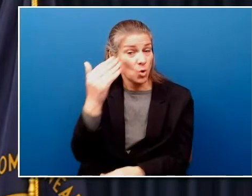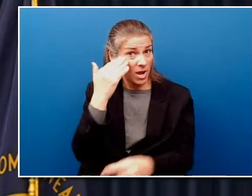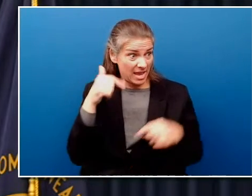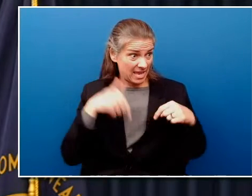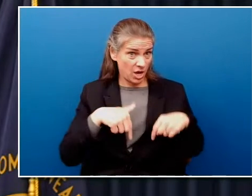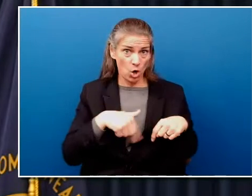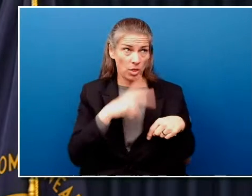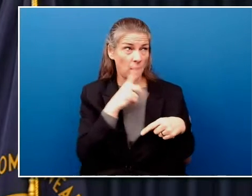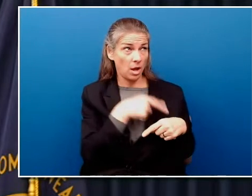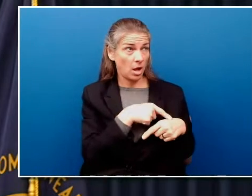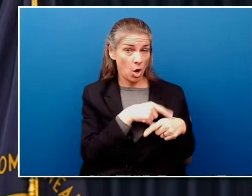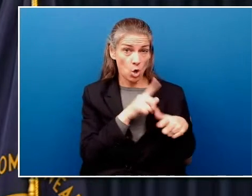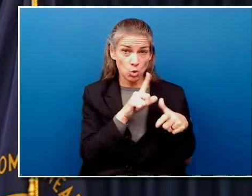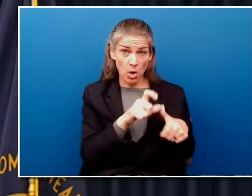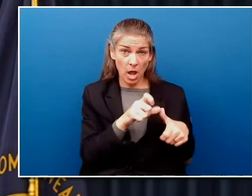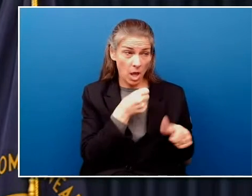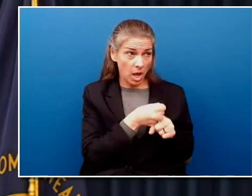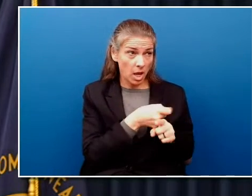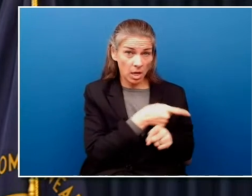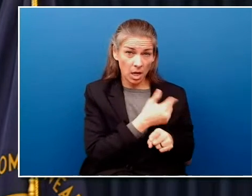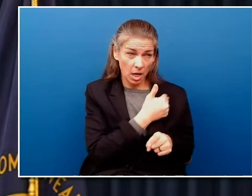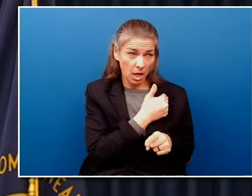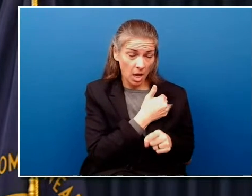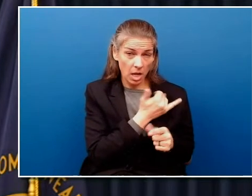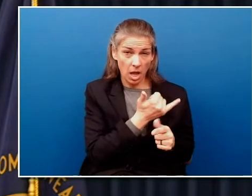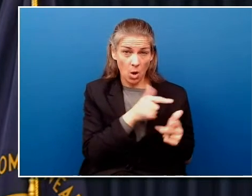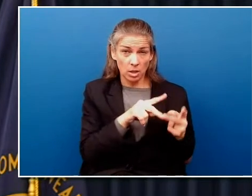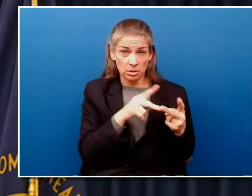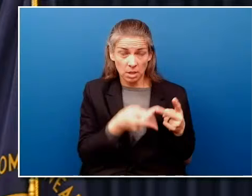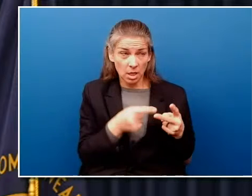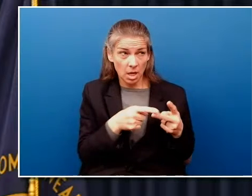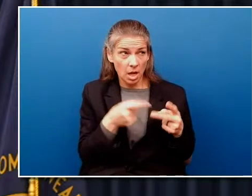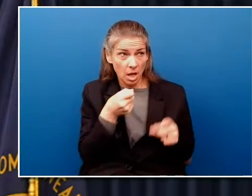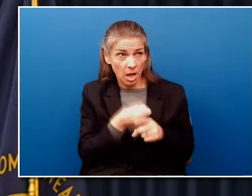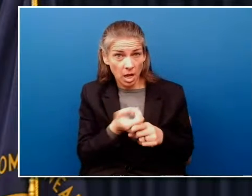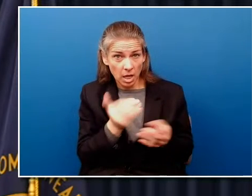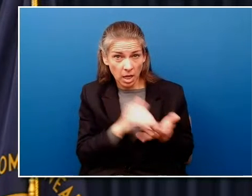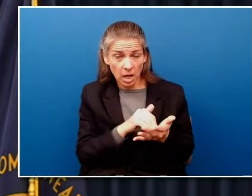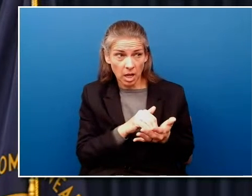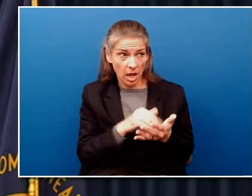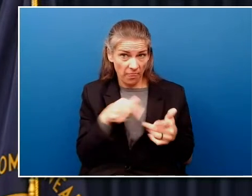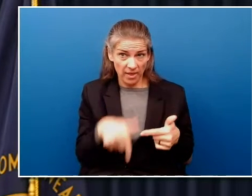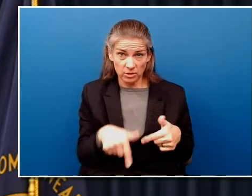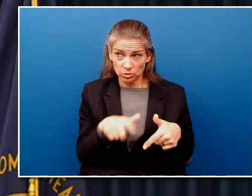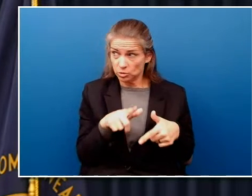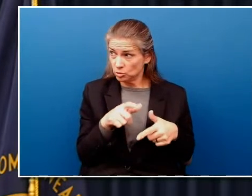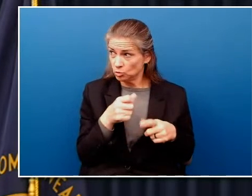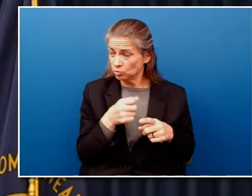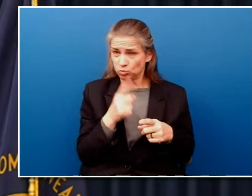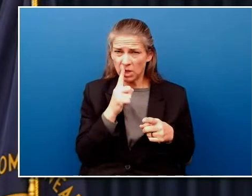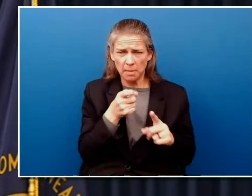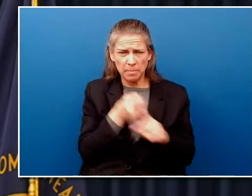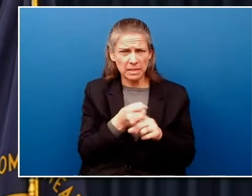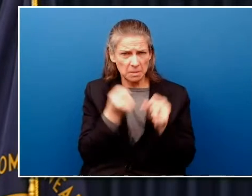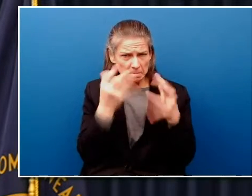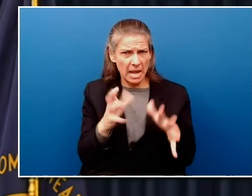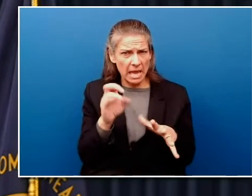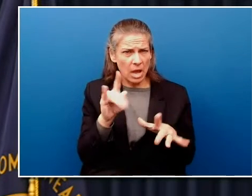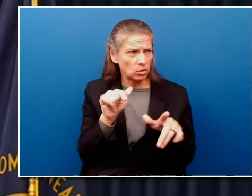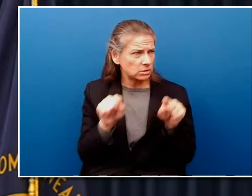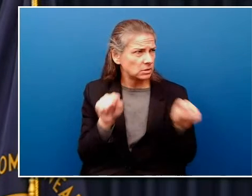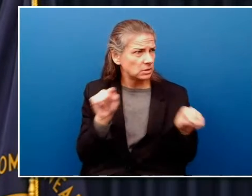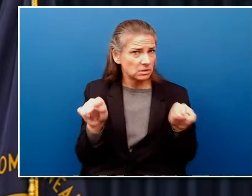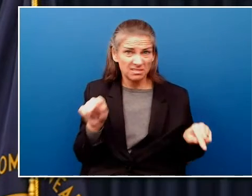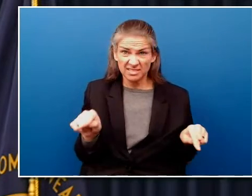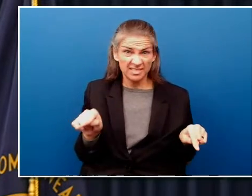Trimble and Carroll County and the damage in Gallatin County, as well as this storm that's impacted so many counties that we would have been over the